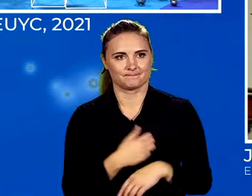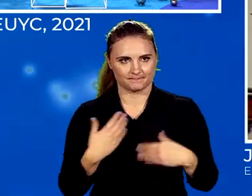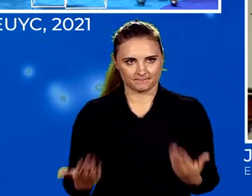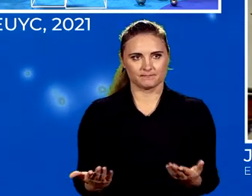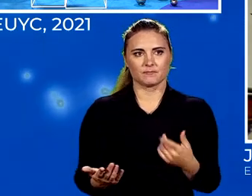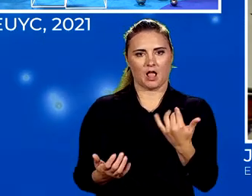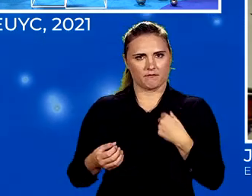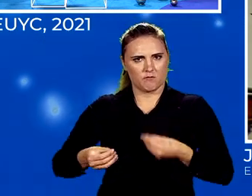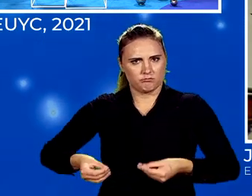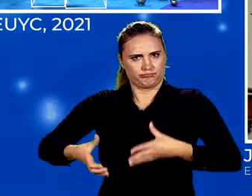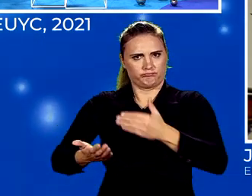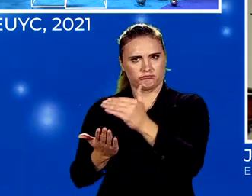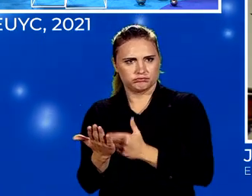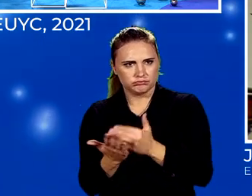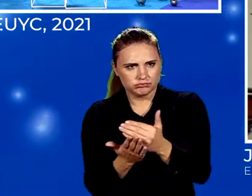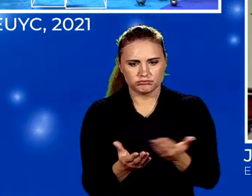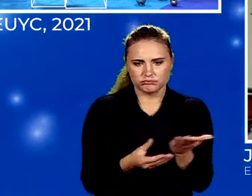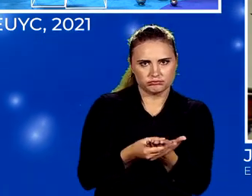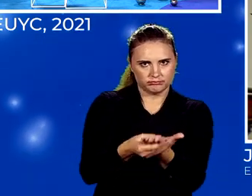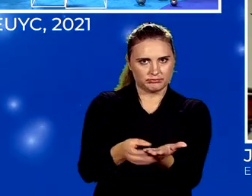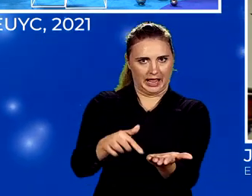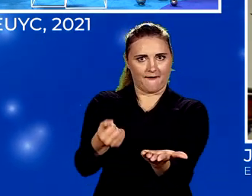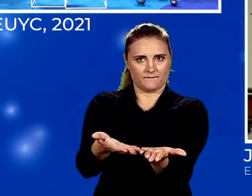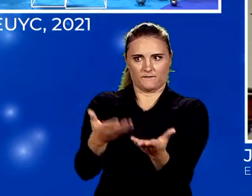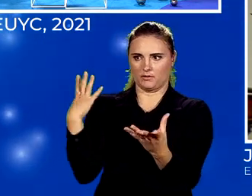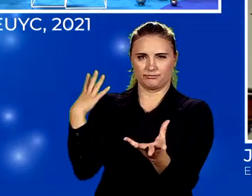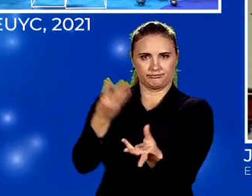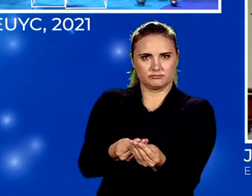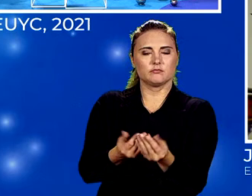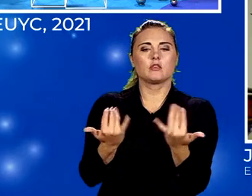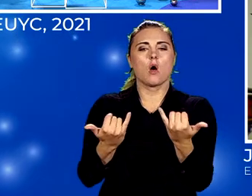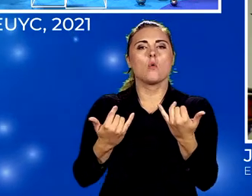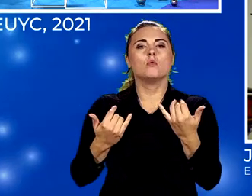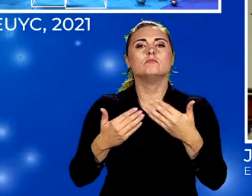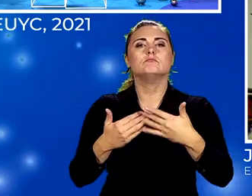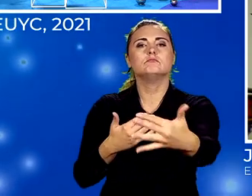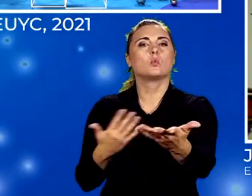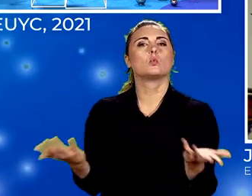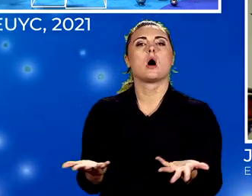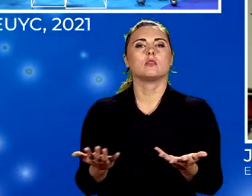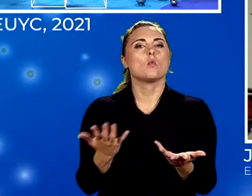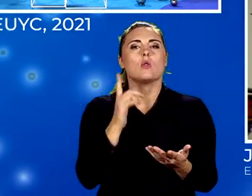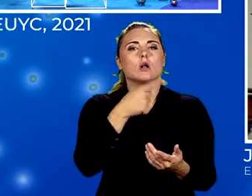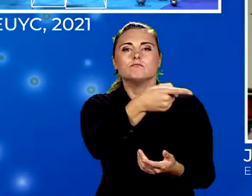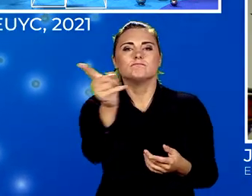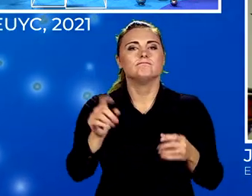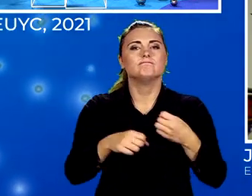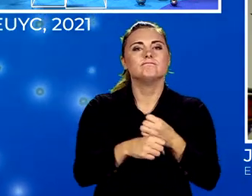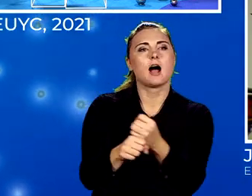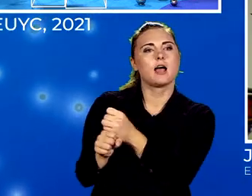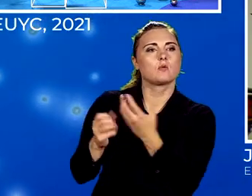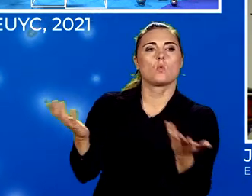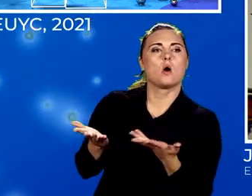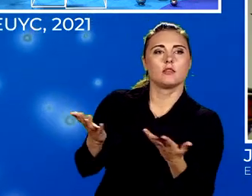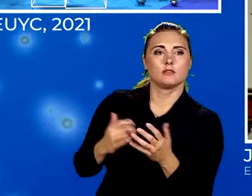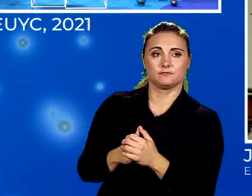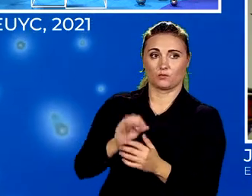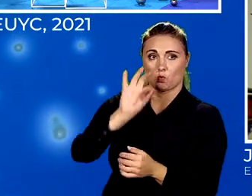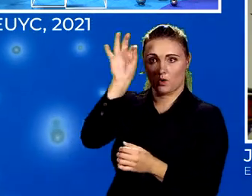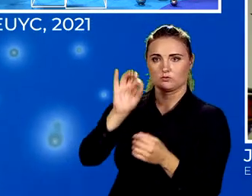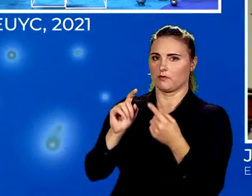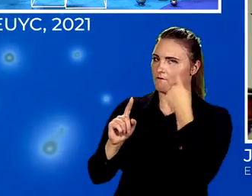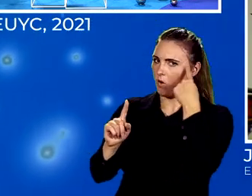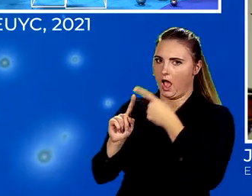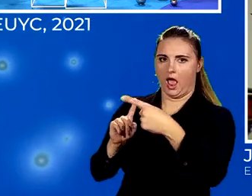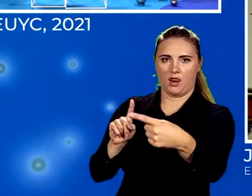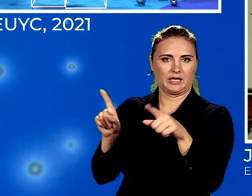actions and what can we do now. This was the implementation phase. So the question is the same for each one of you. So if you can think of one